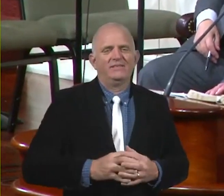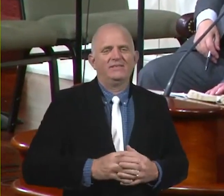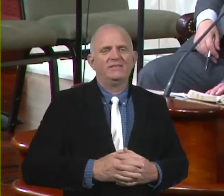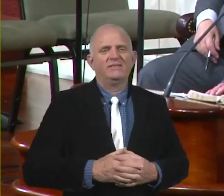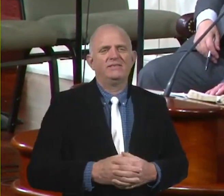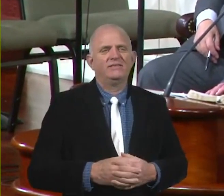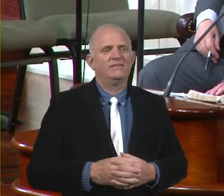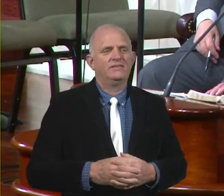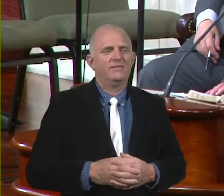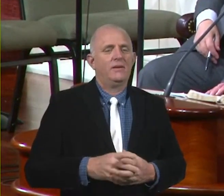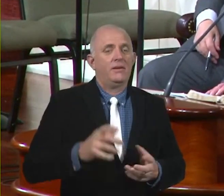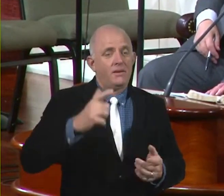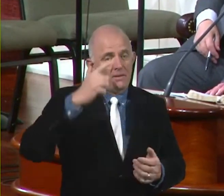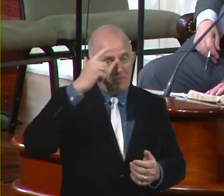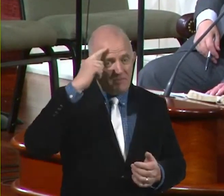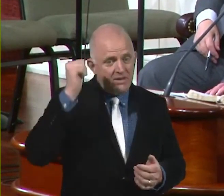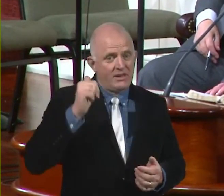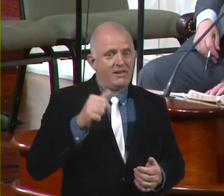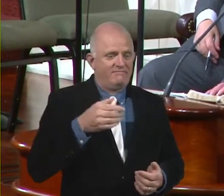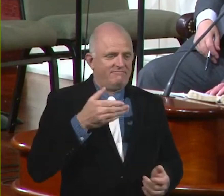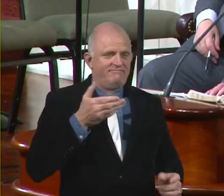Because